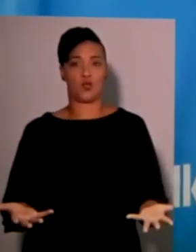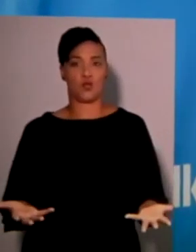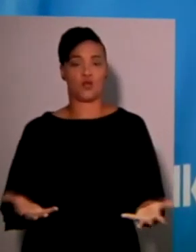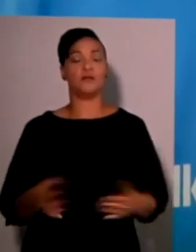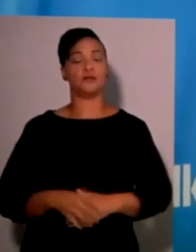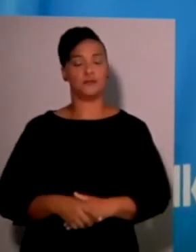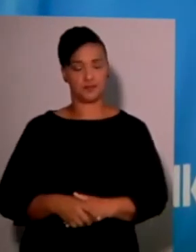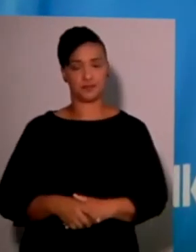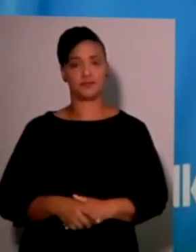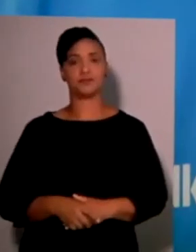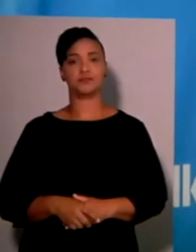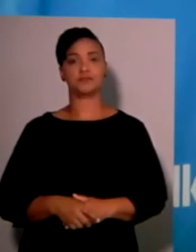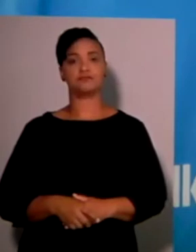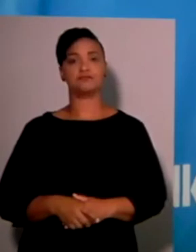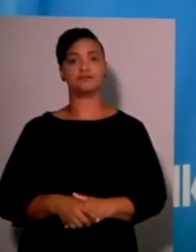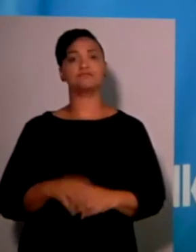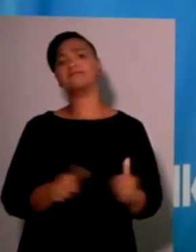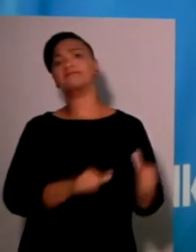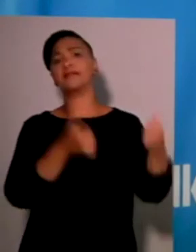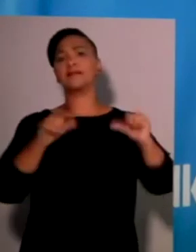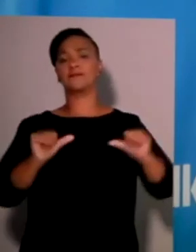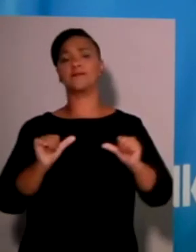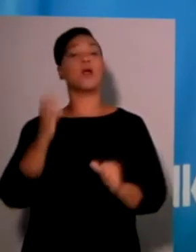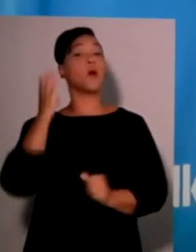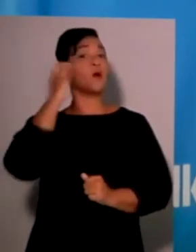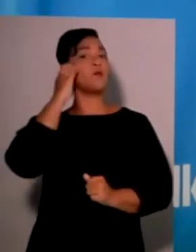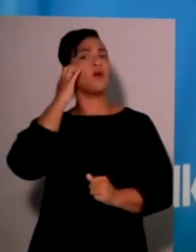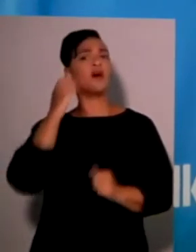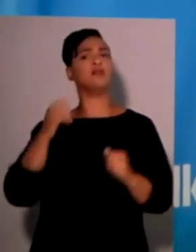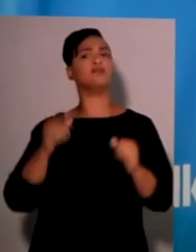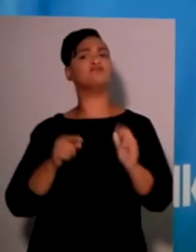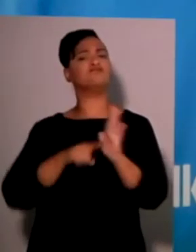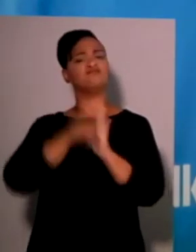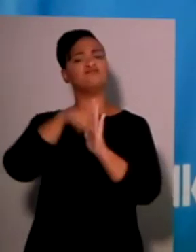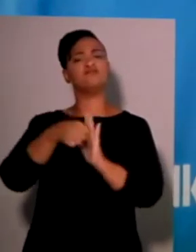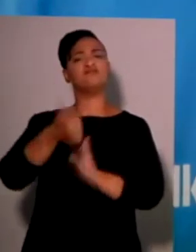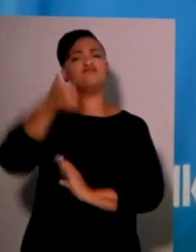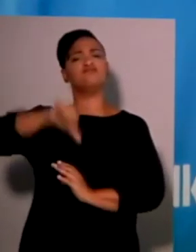In terms of just mobile performance, we also saw an even stronger